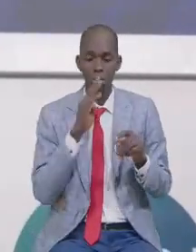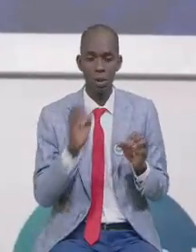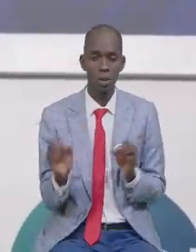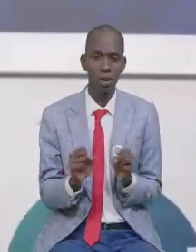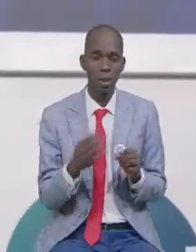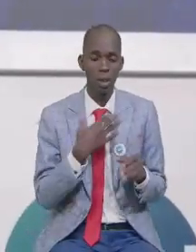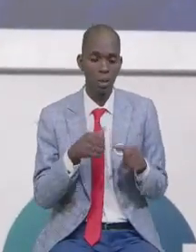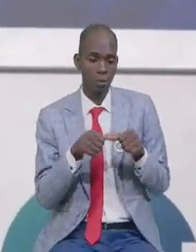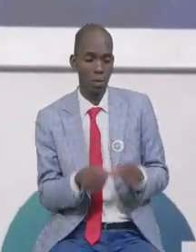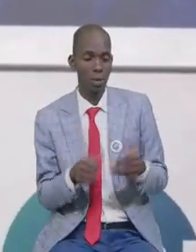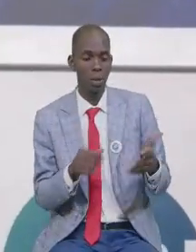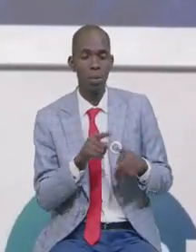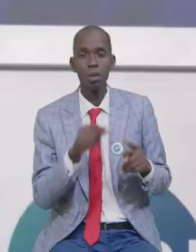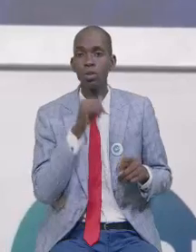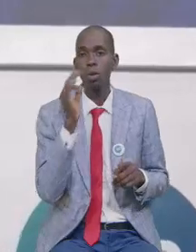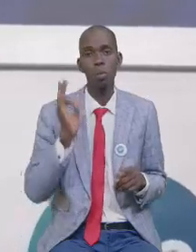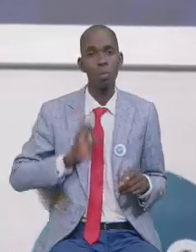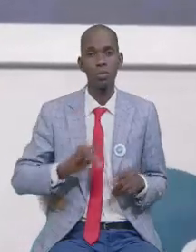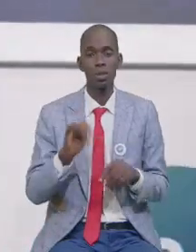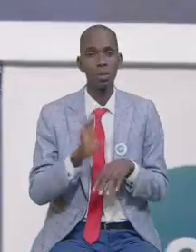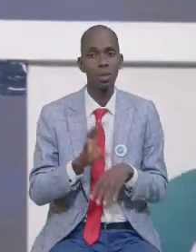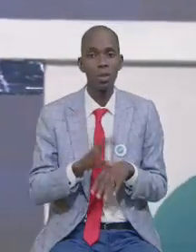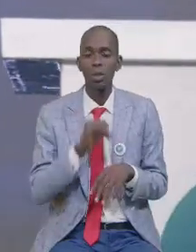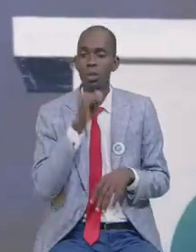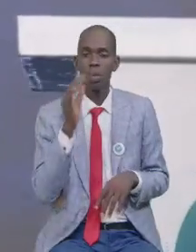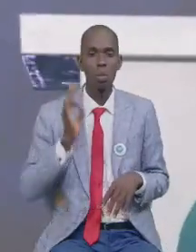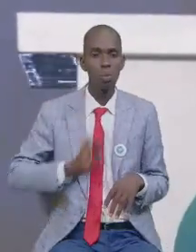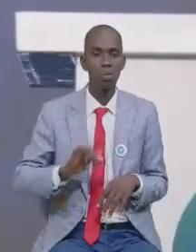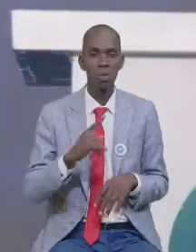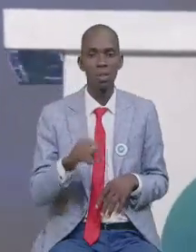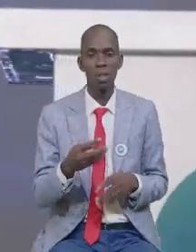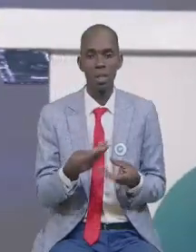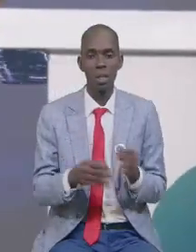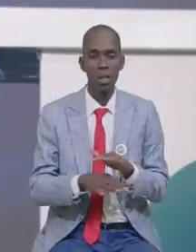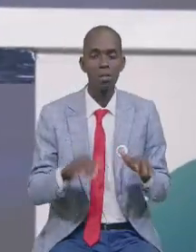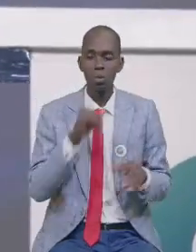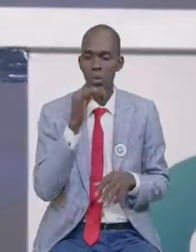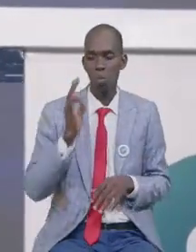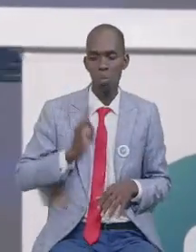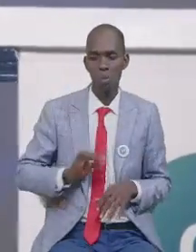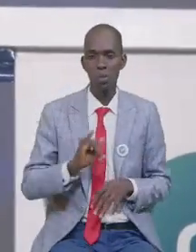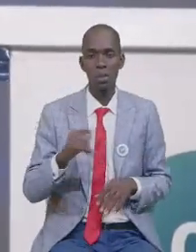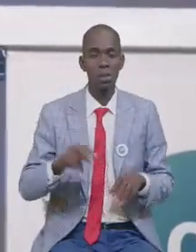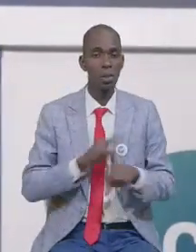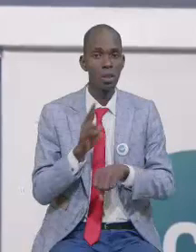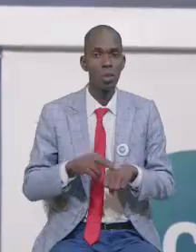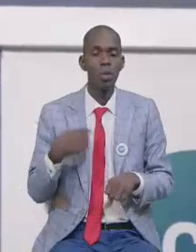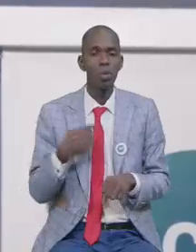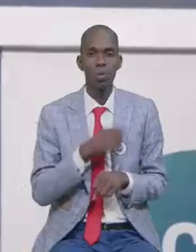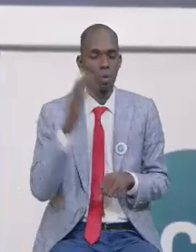but they are not profiting the church, they are not profiting the land, they are not profiting the nations. We're going to shake all